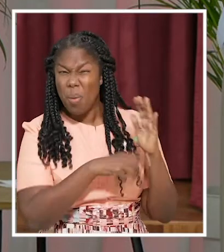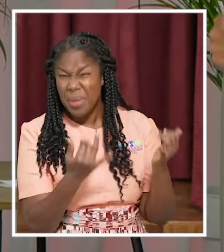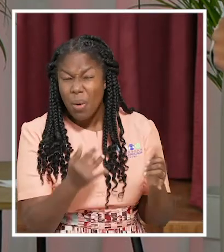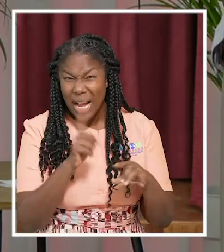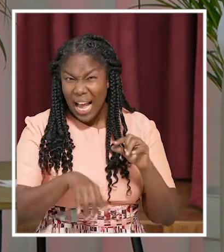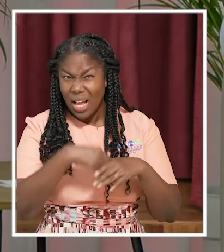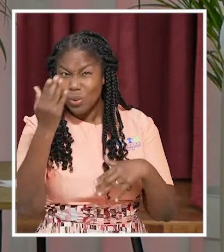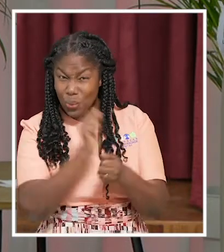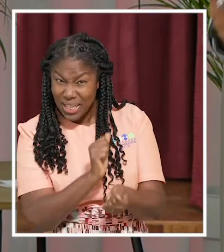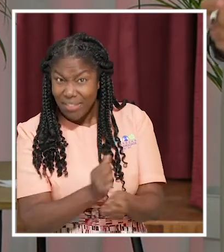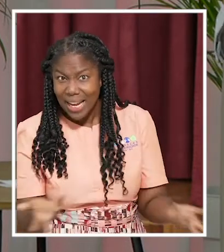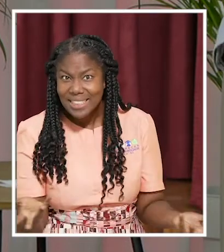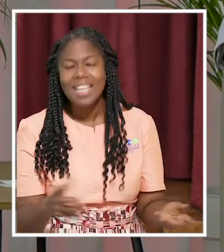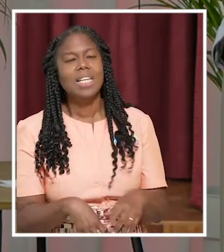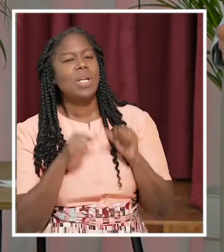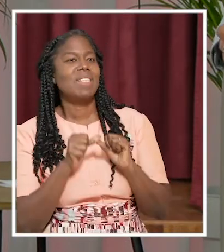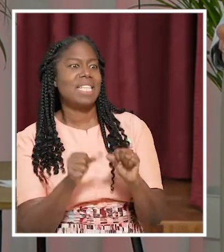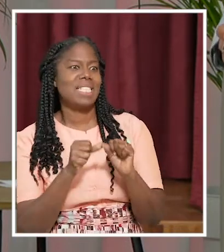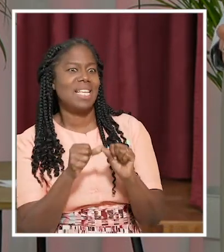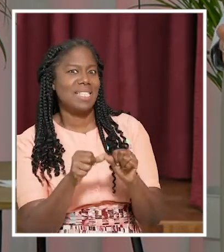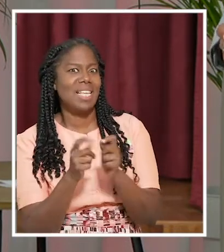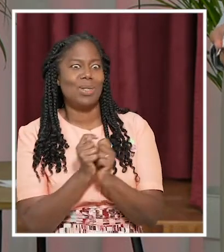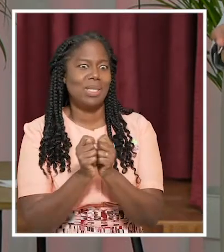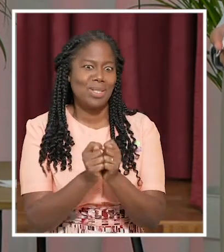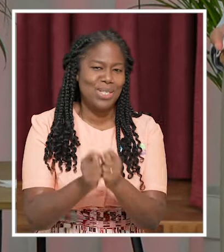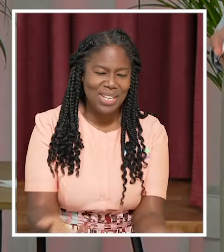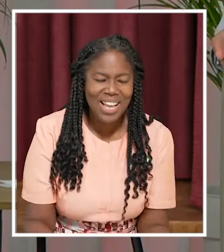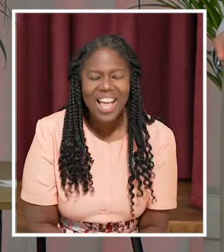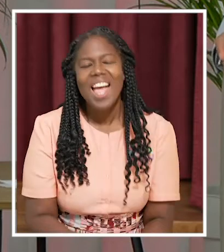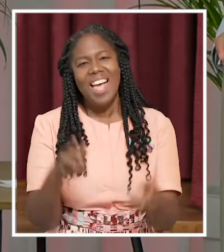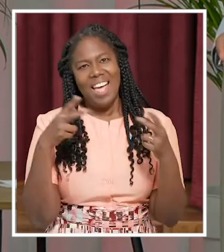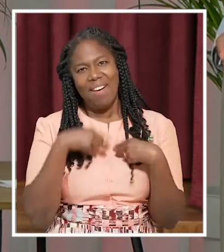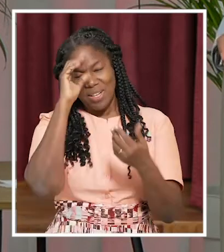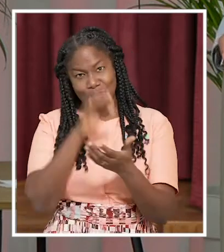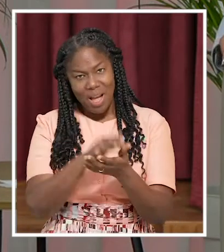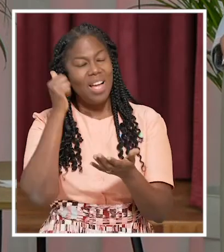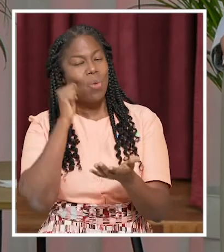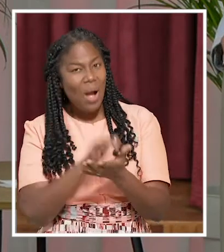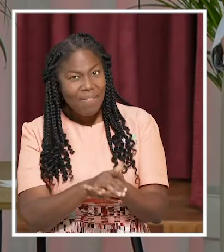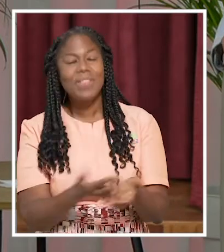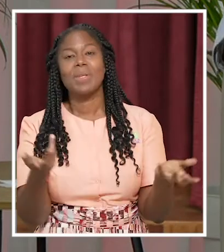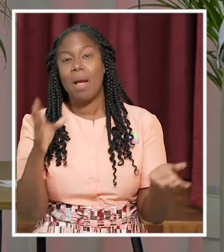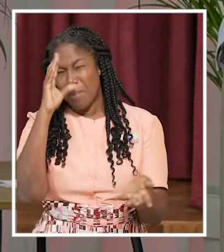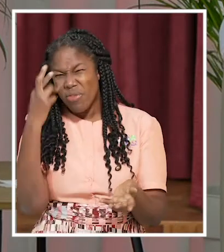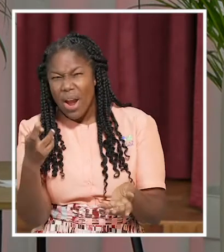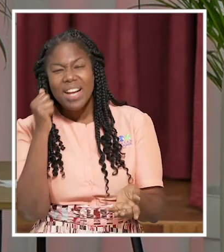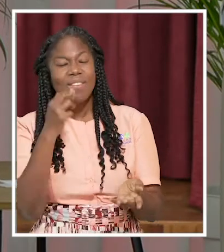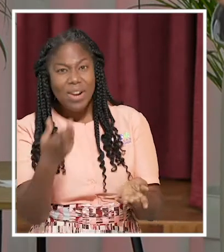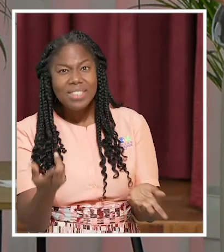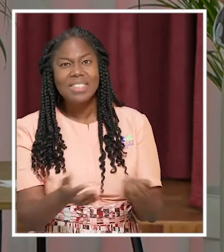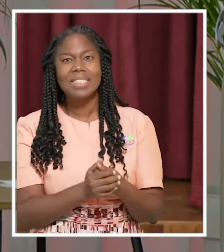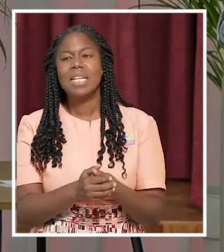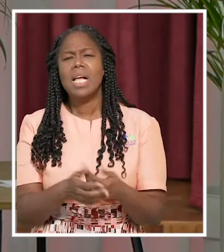yes, you would have a wife or you would have a husband or a boyfriend or a girlfriend and they may be living with you. But you know, they would normally pick up themselves 7 o'clock in the morning, get ready and